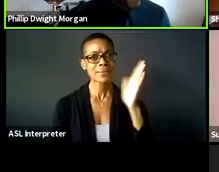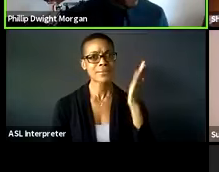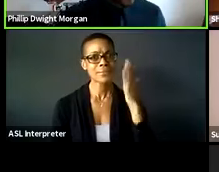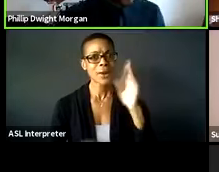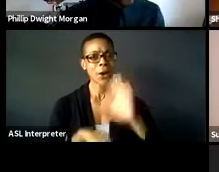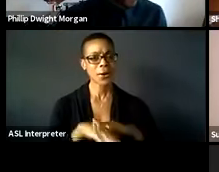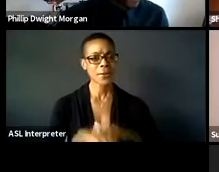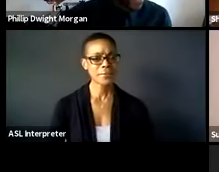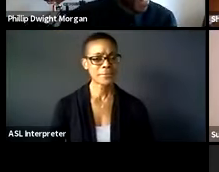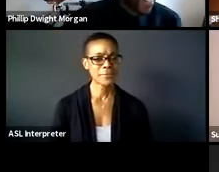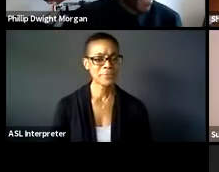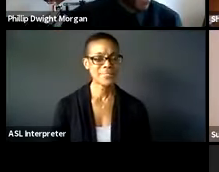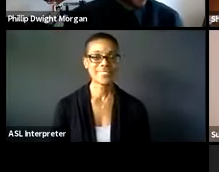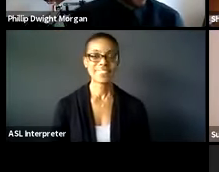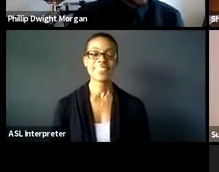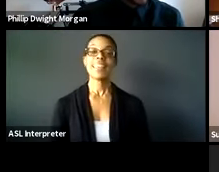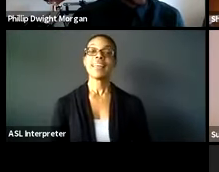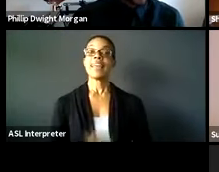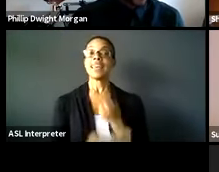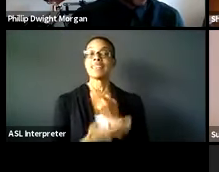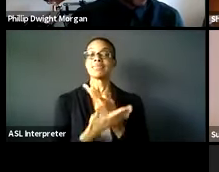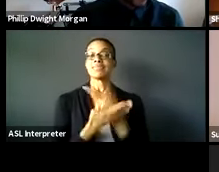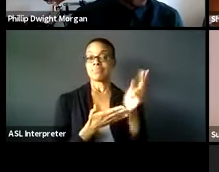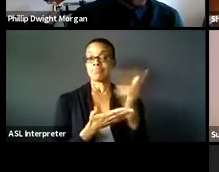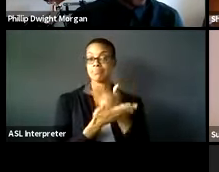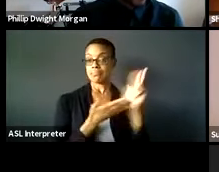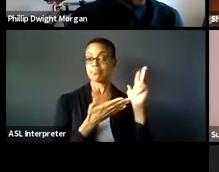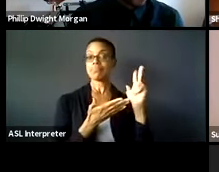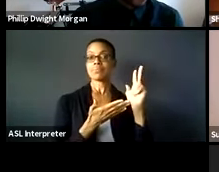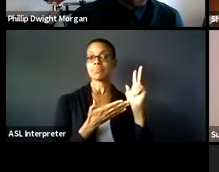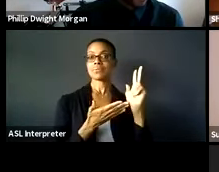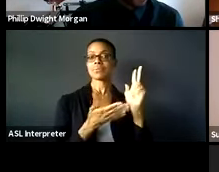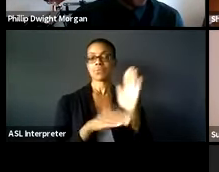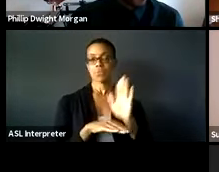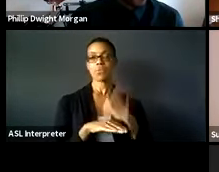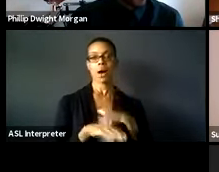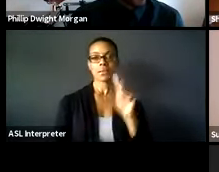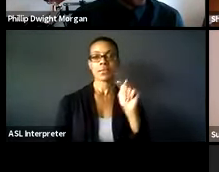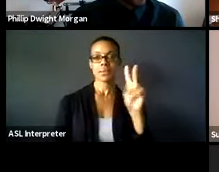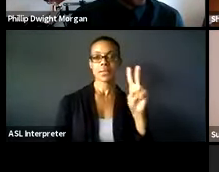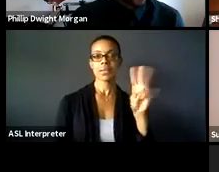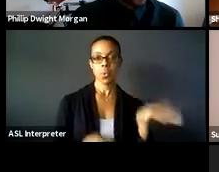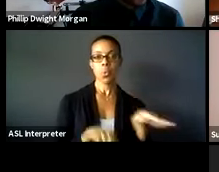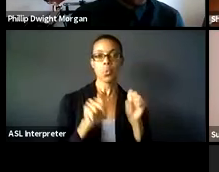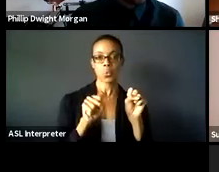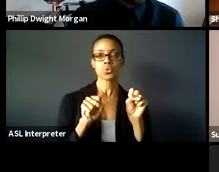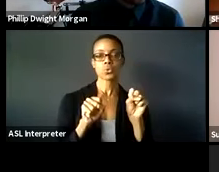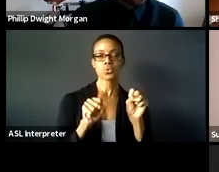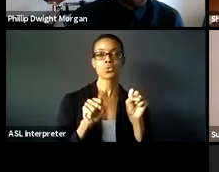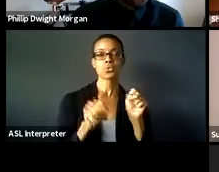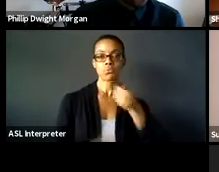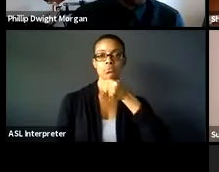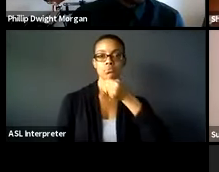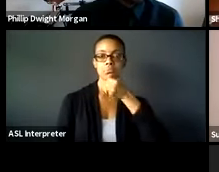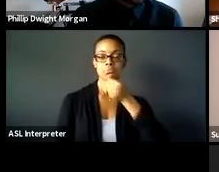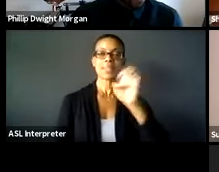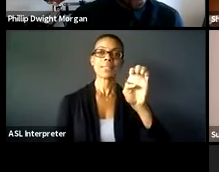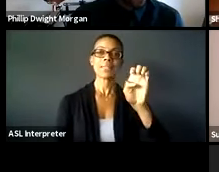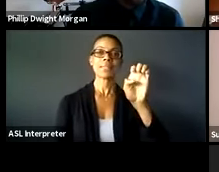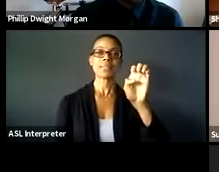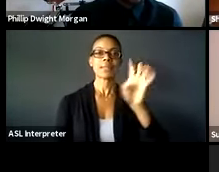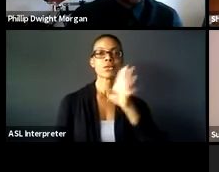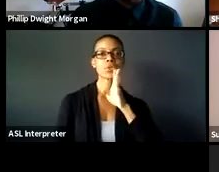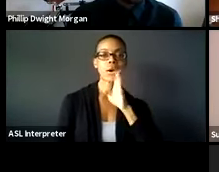A few weeks back, I made an appearance. I'm a TV host. I'm a reporter on ETalk.